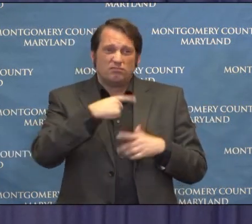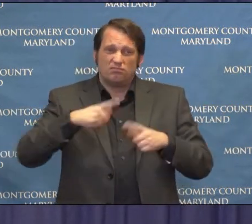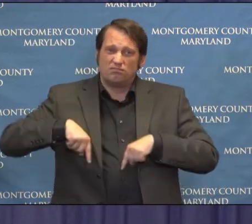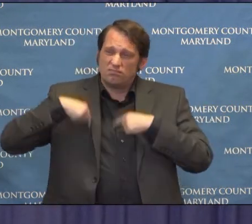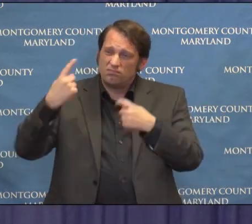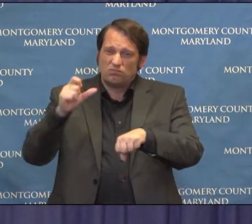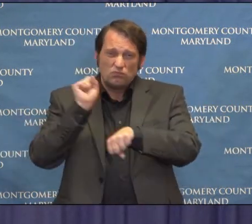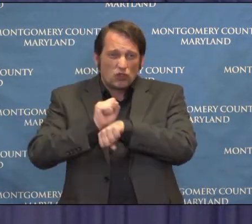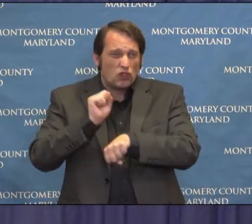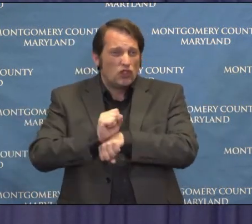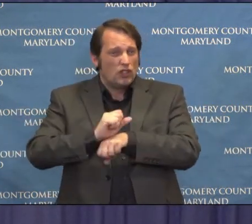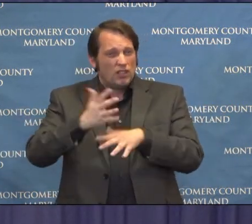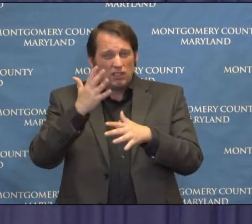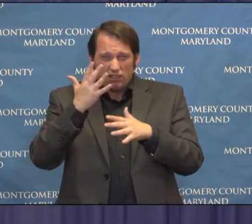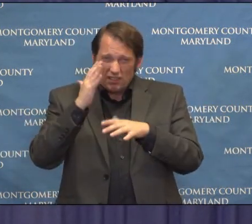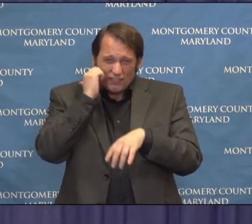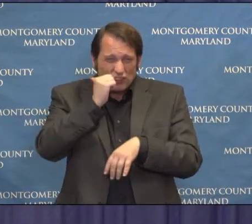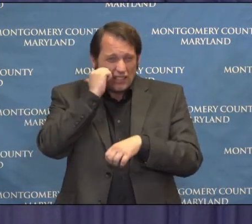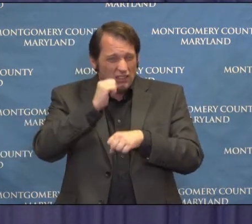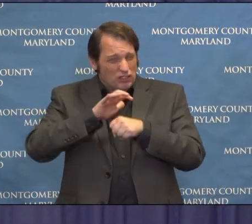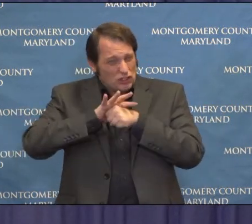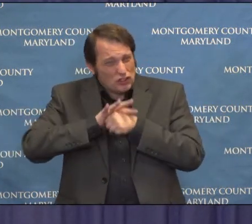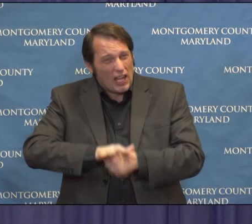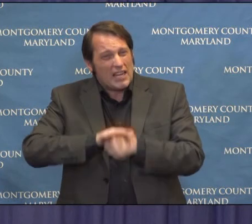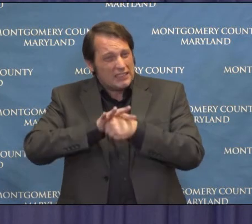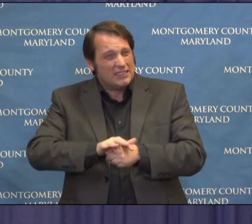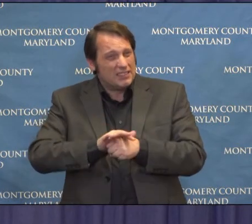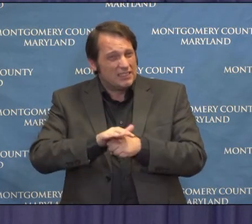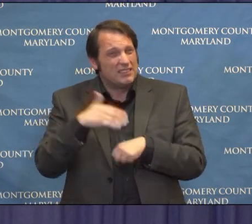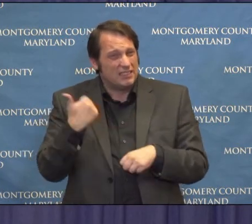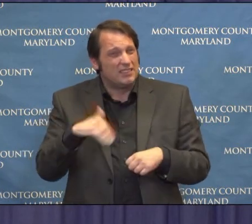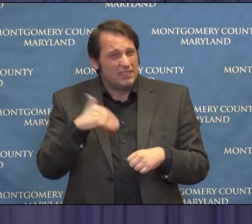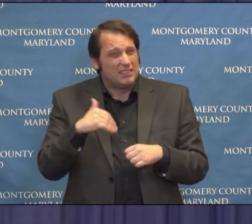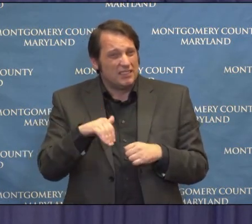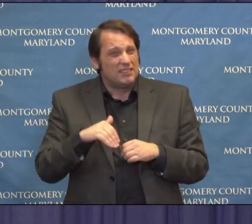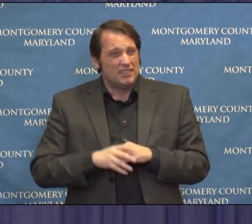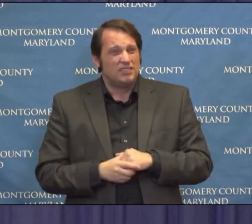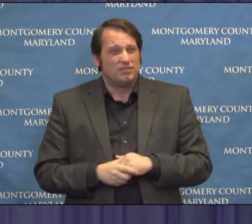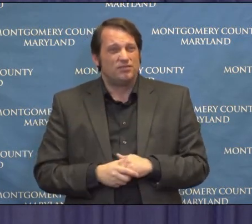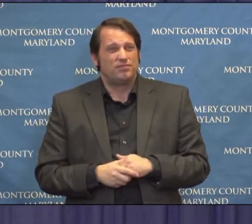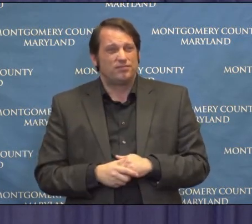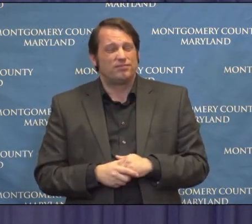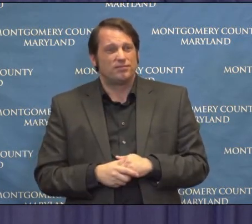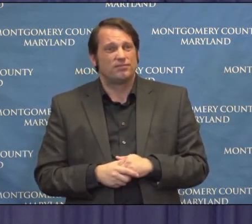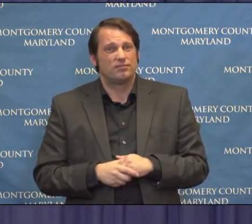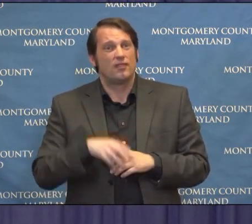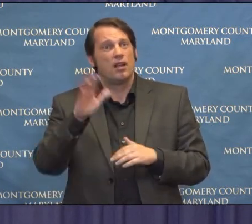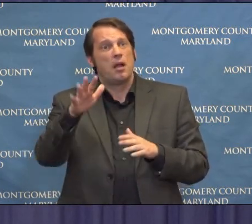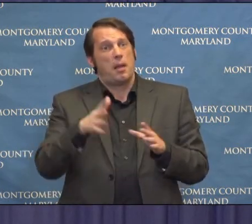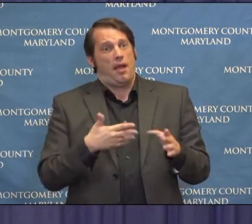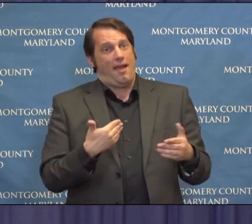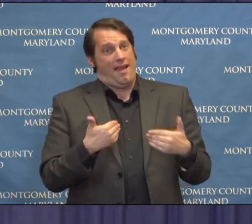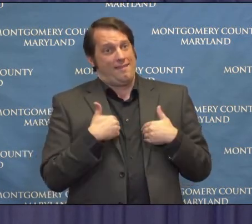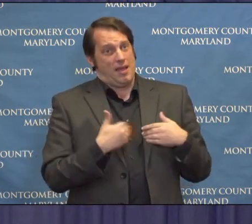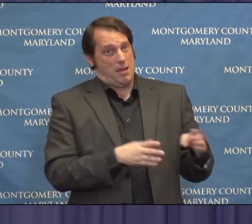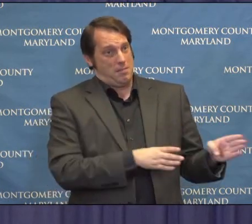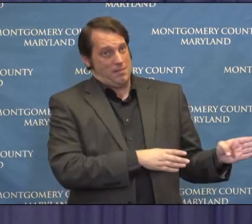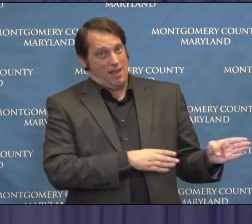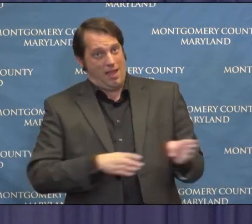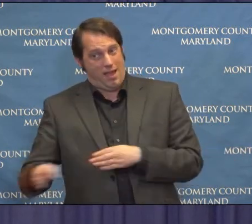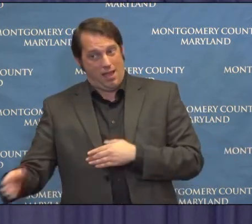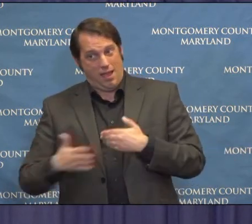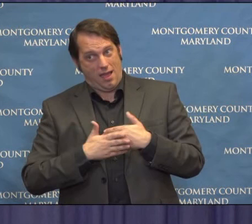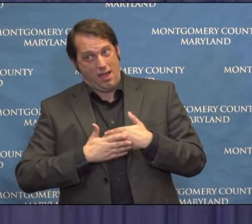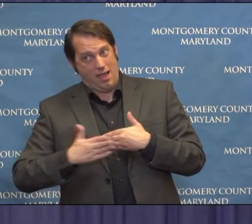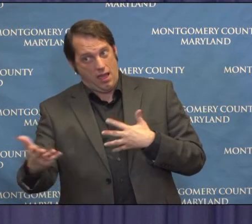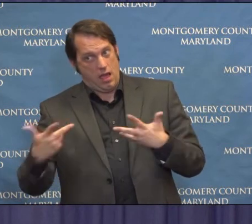don't have roadmaps for what we're doing. But this is not something any in our lifetime that any of us know about. I don't